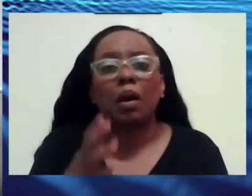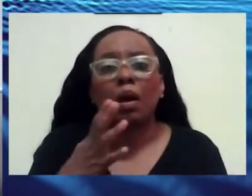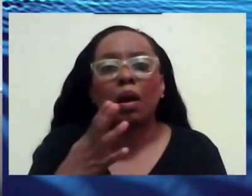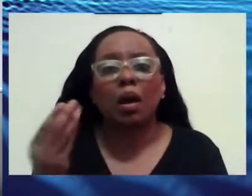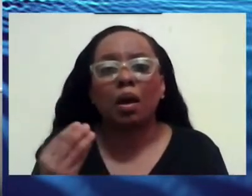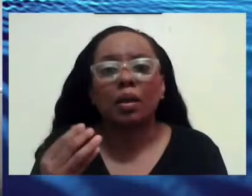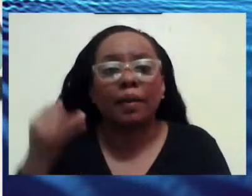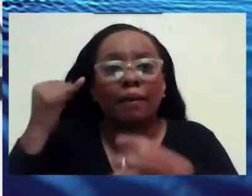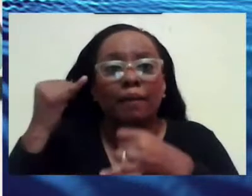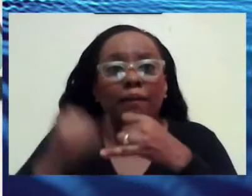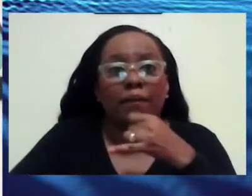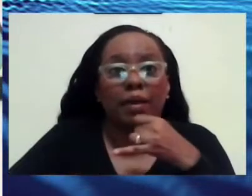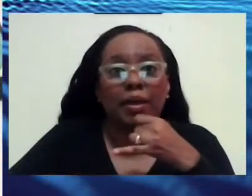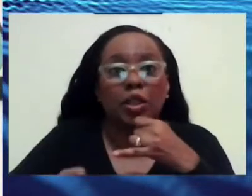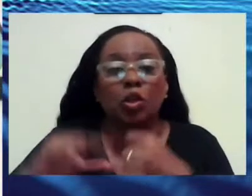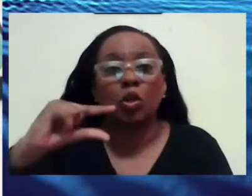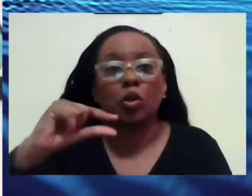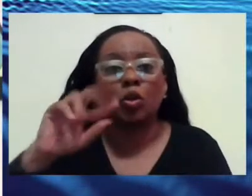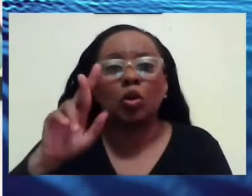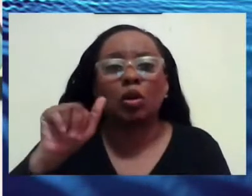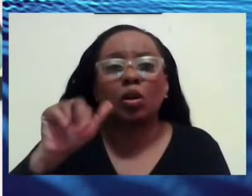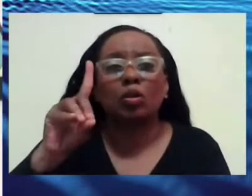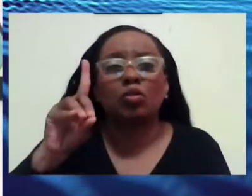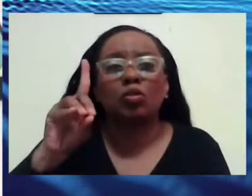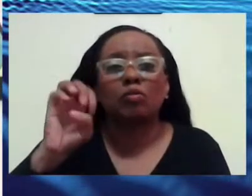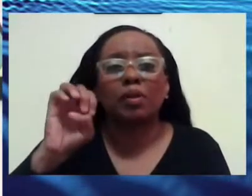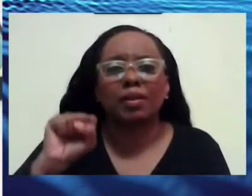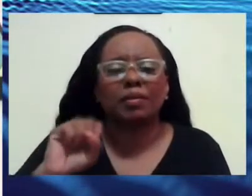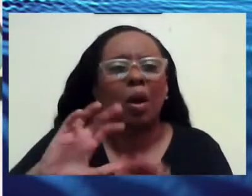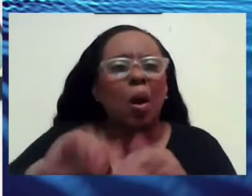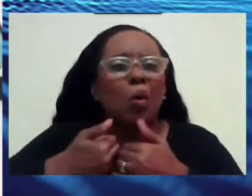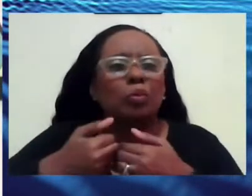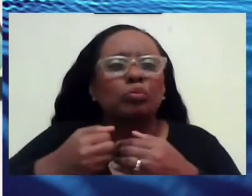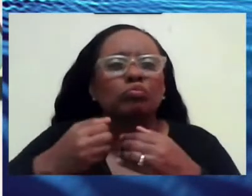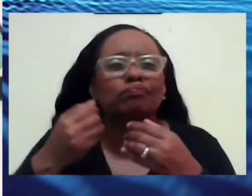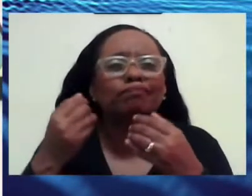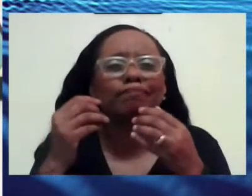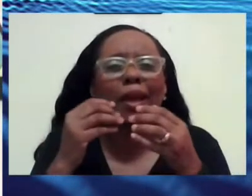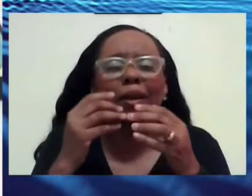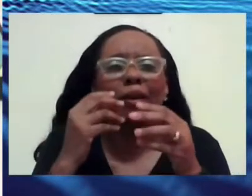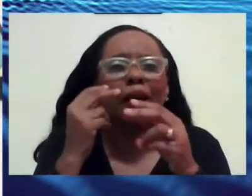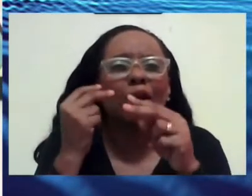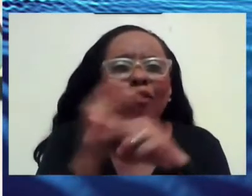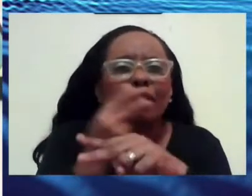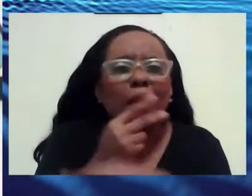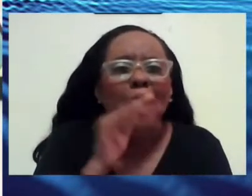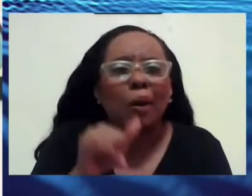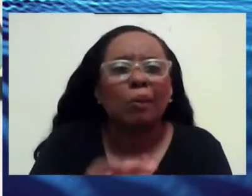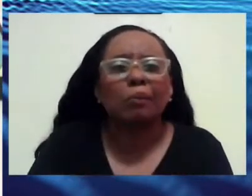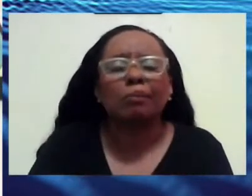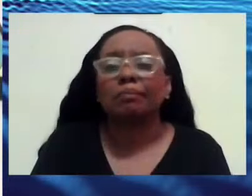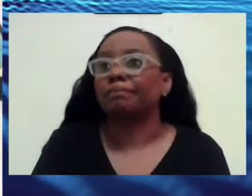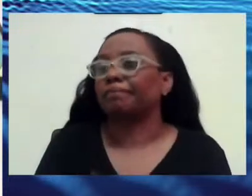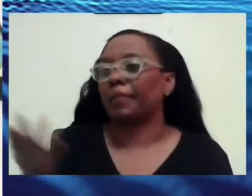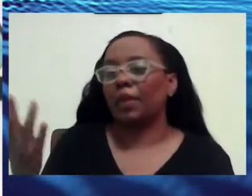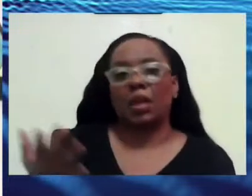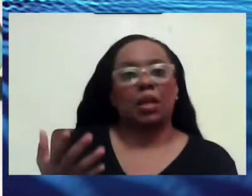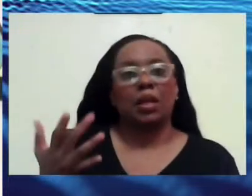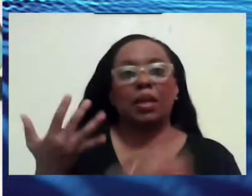grades? I think at this stage, it's still a little bit too early for me to pronounce on the common entrance examination.